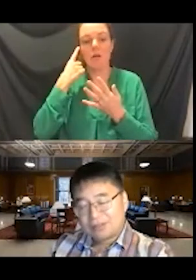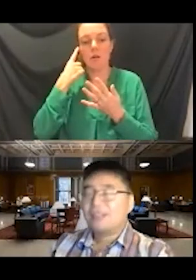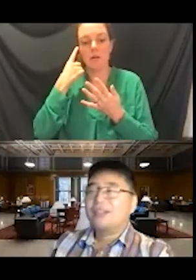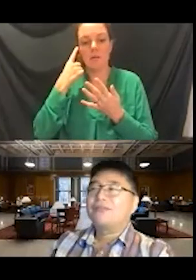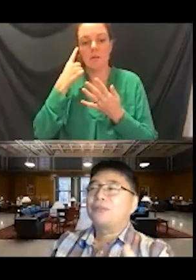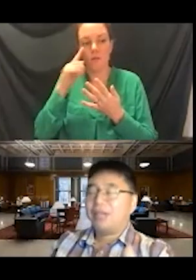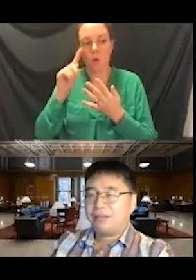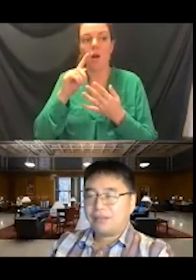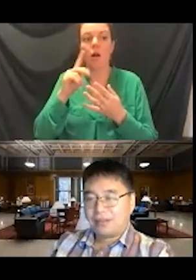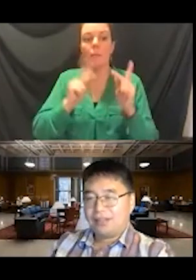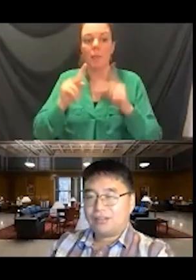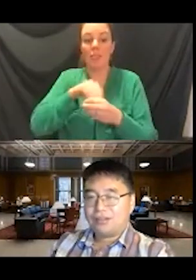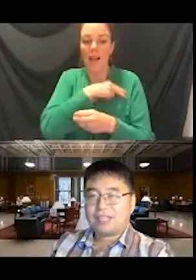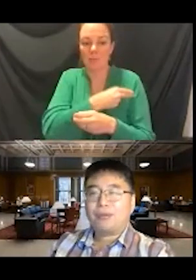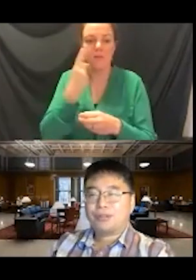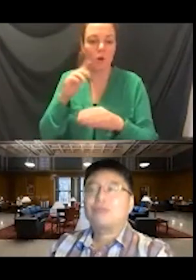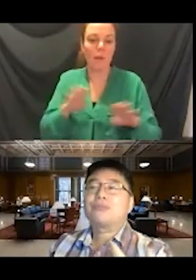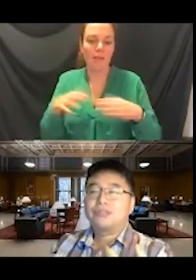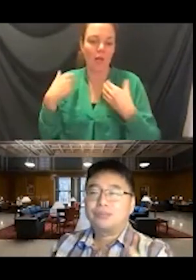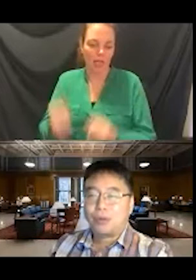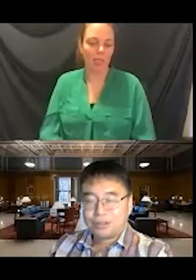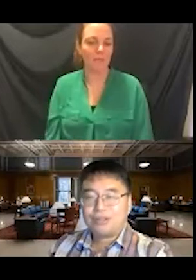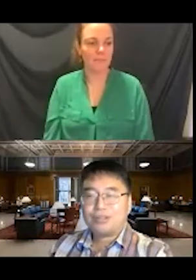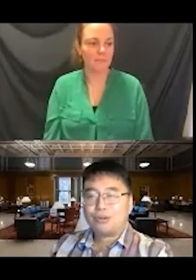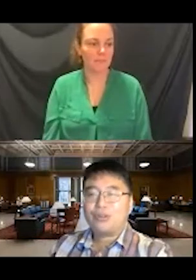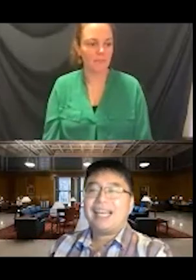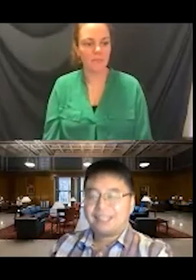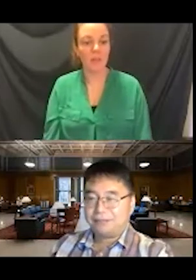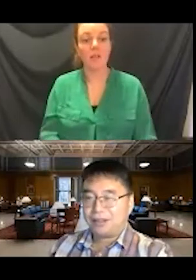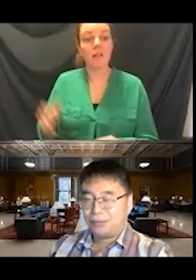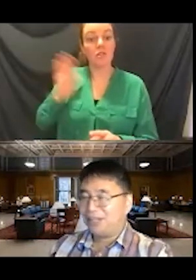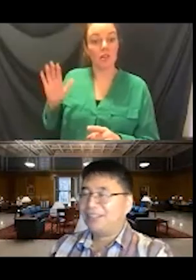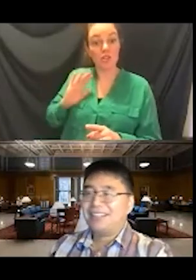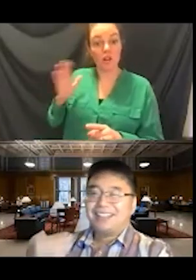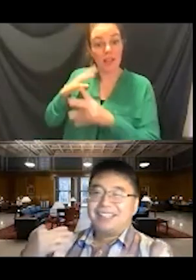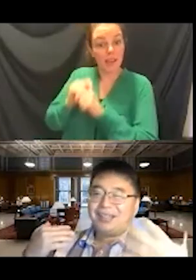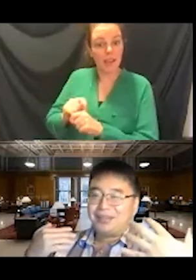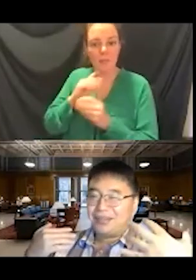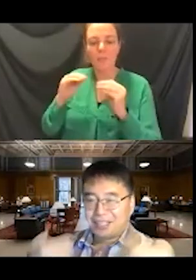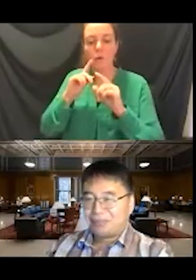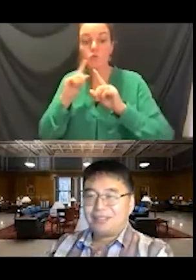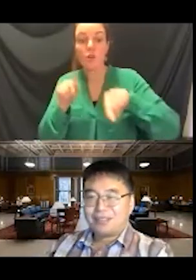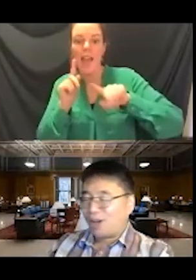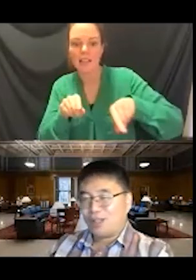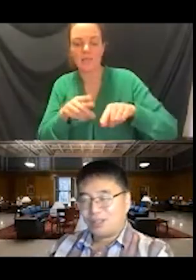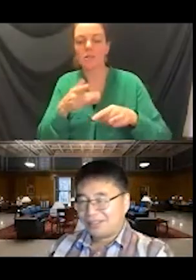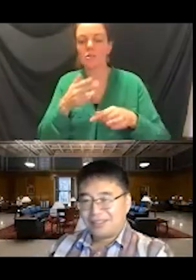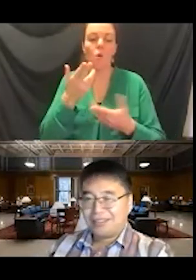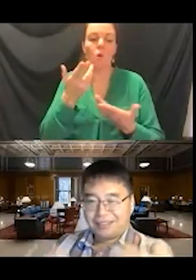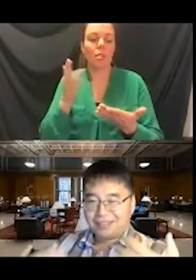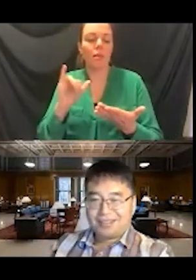patients for behavioral health conditions, as opposed to the more traditional reactive model where, you know, the hospitalist